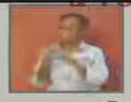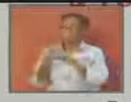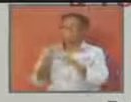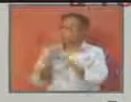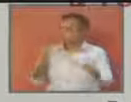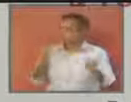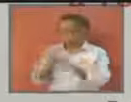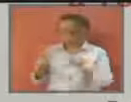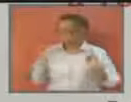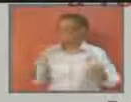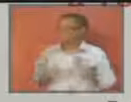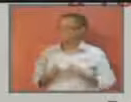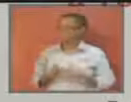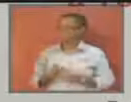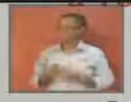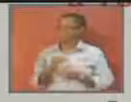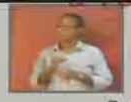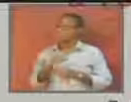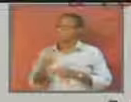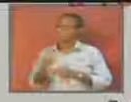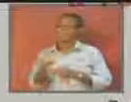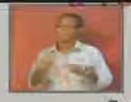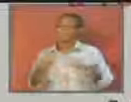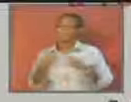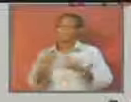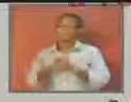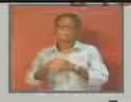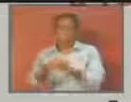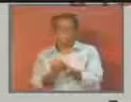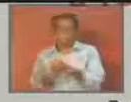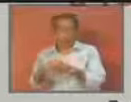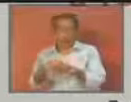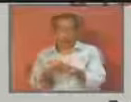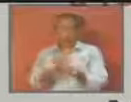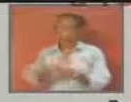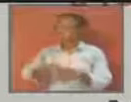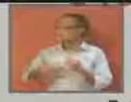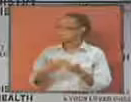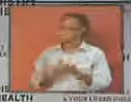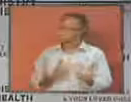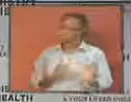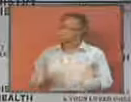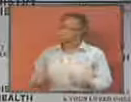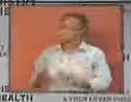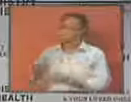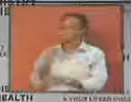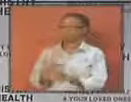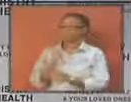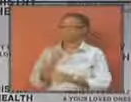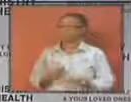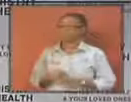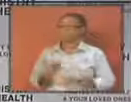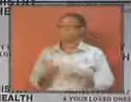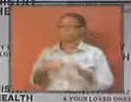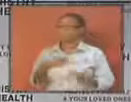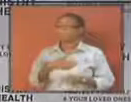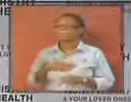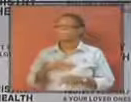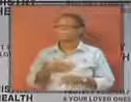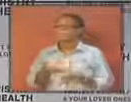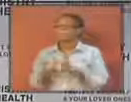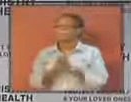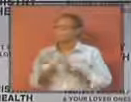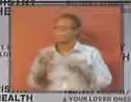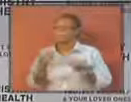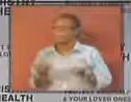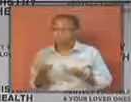the healthcare providers at the site. But Mr. Soyafat, I'll ask you just to go into a little more detail for the Eastern Regional Health Authority, what he'll be putting